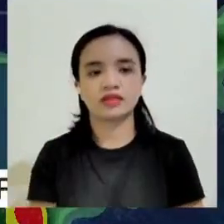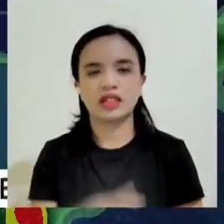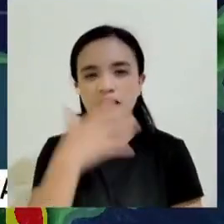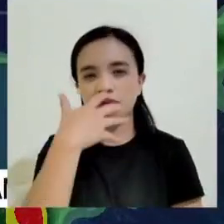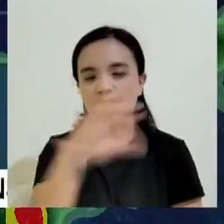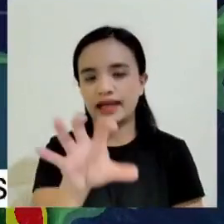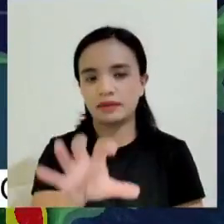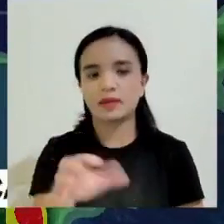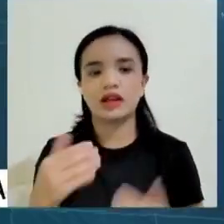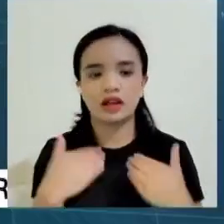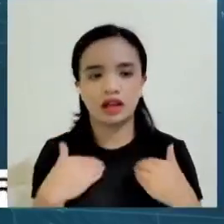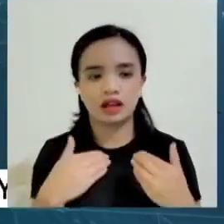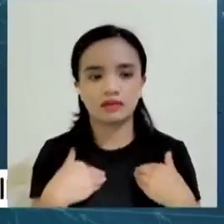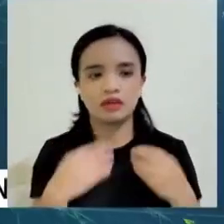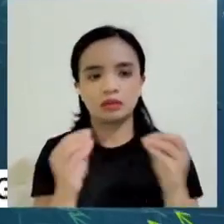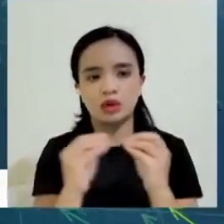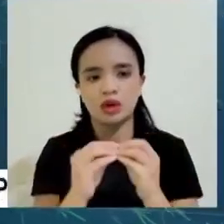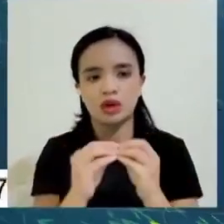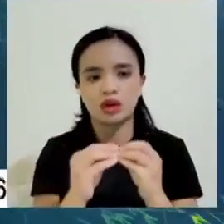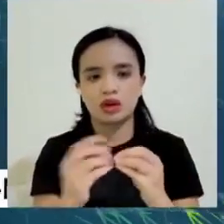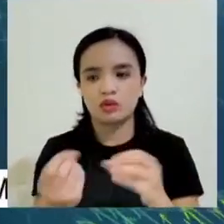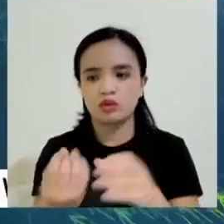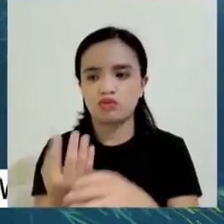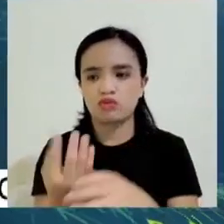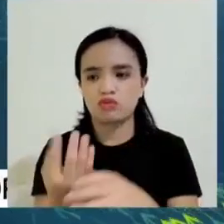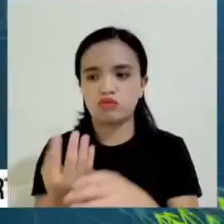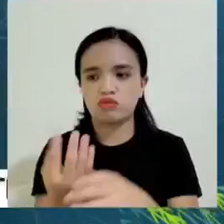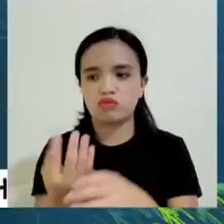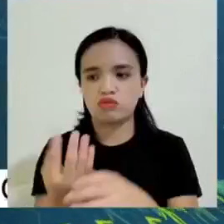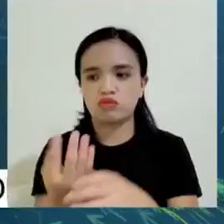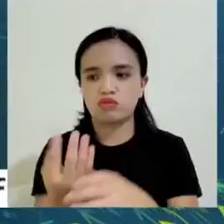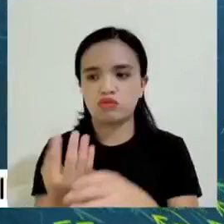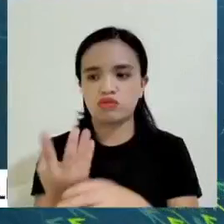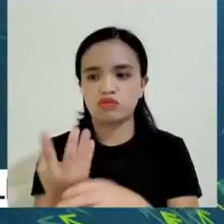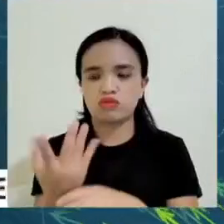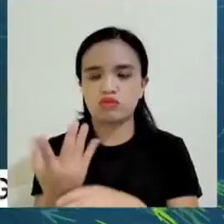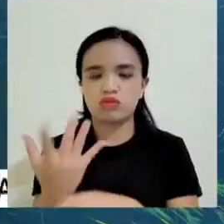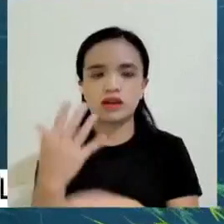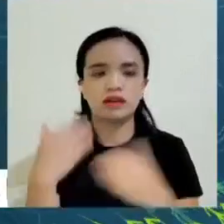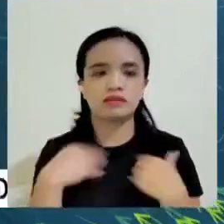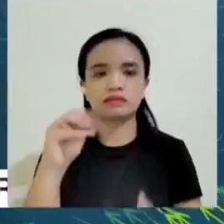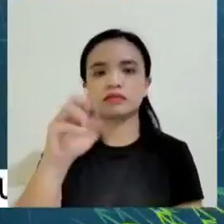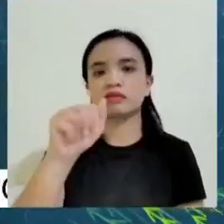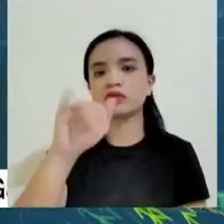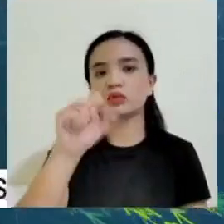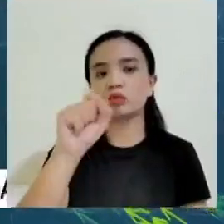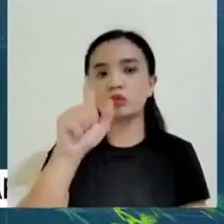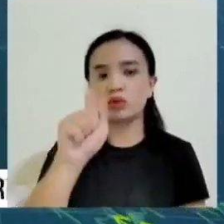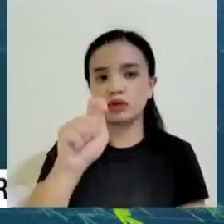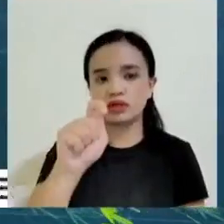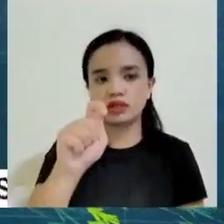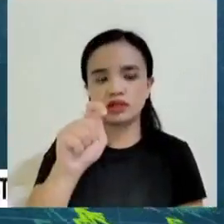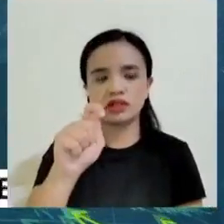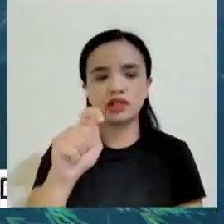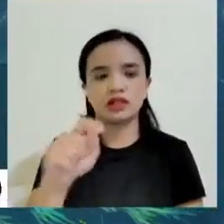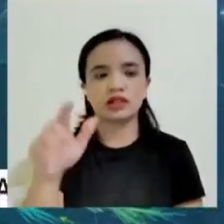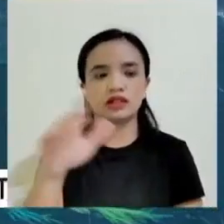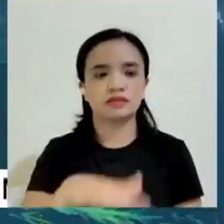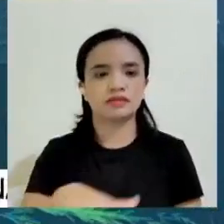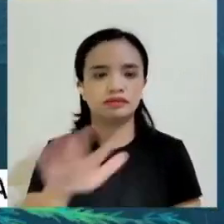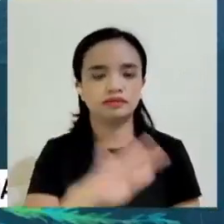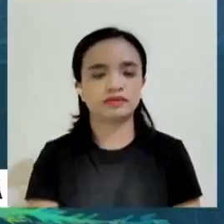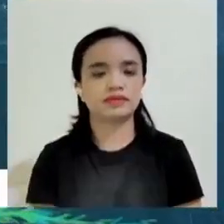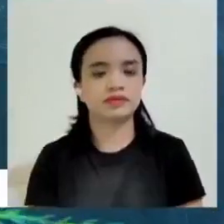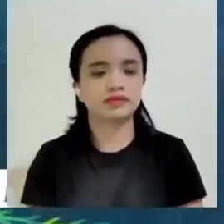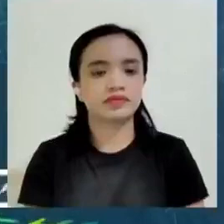and there is lots of moisture available around the Metro Manila area. So these then turns into thunderstorms, which are very